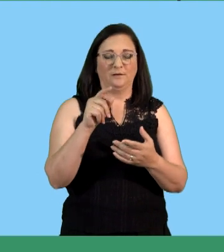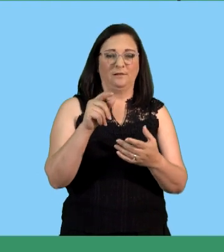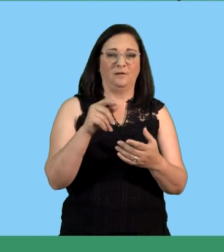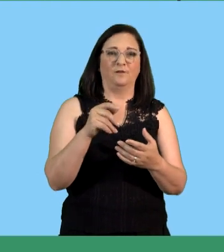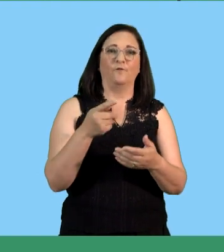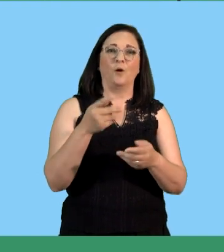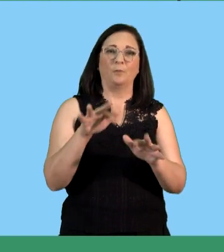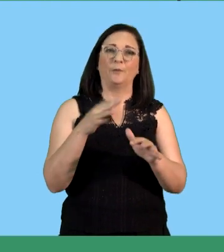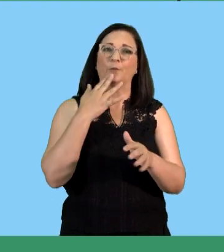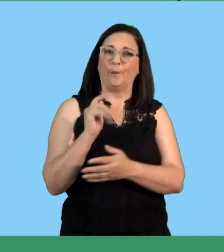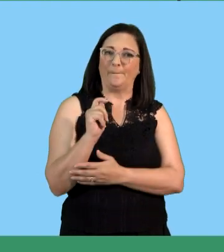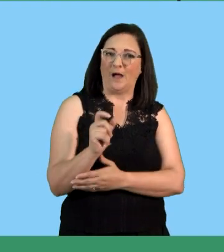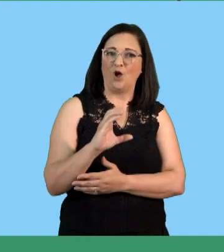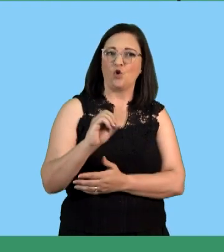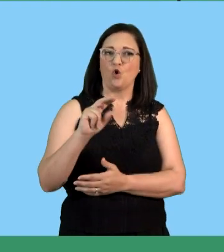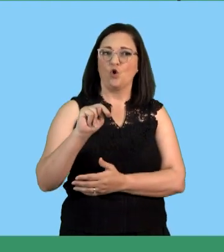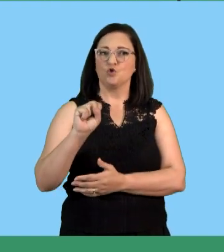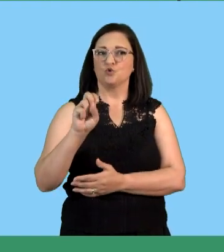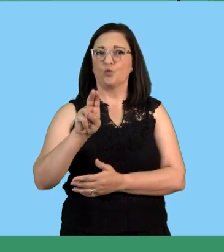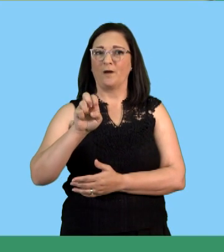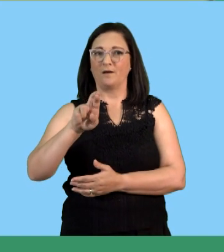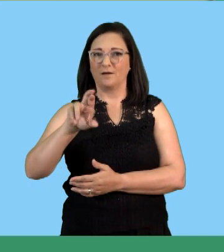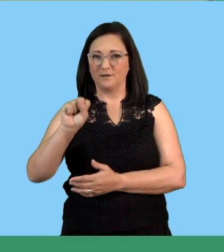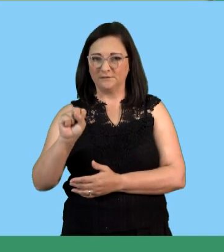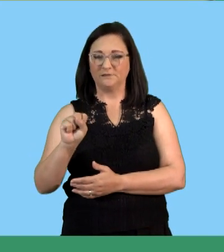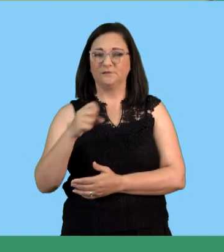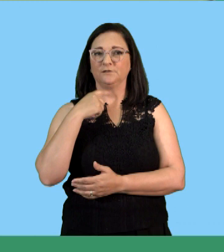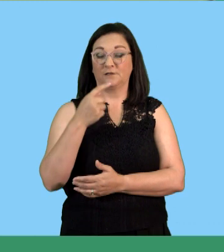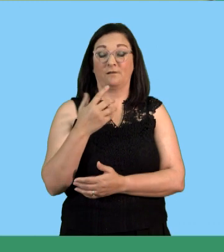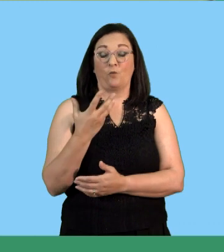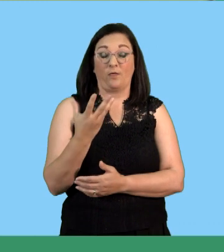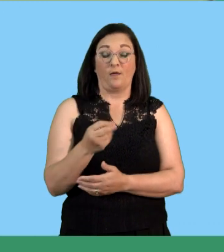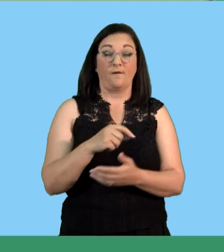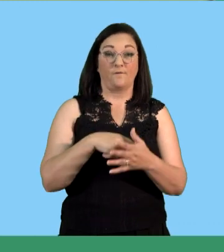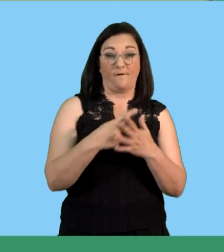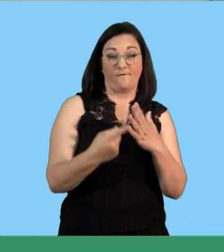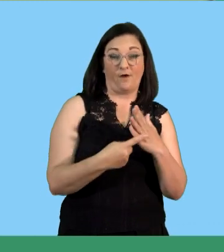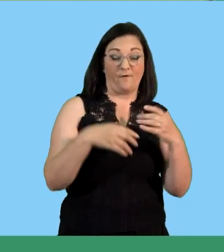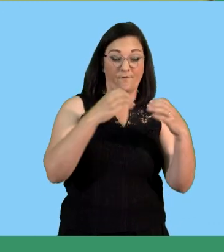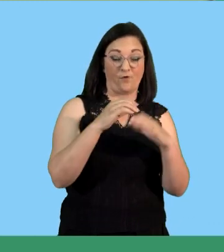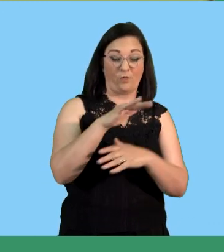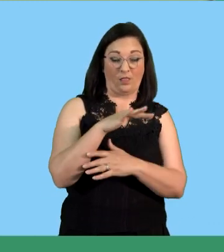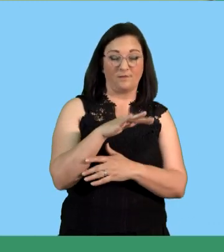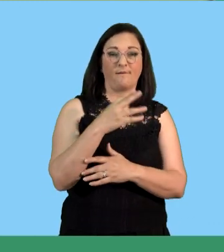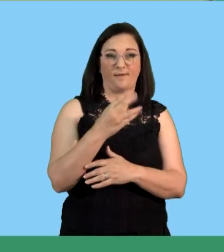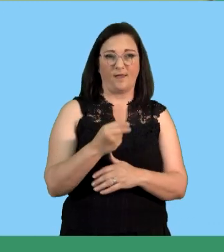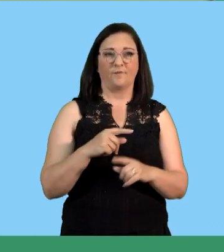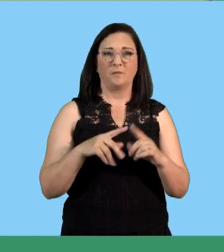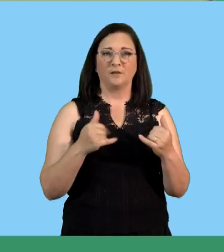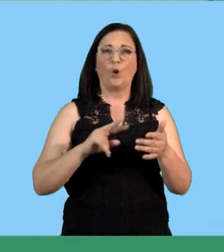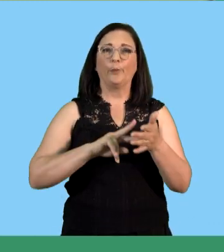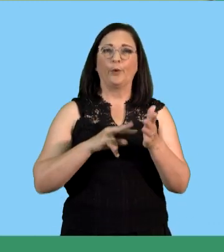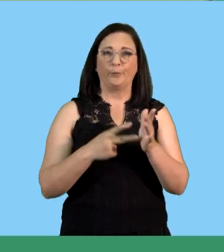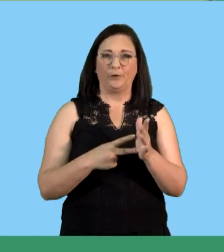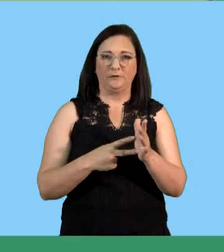of the NCA and CPA. Actually, we've got 5 focus areas, and these 5 focus areas, it's